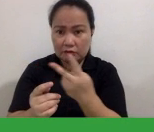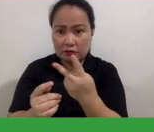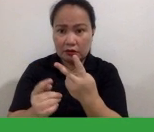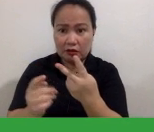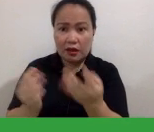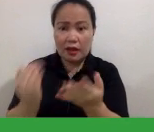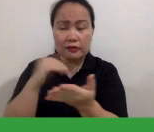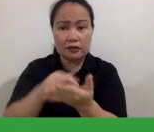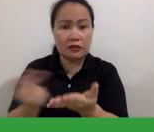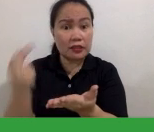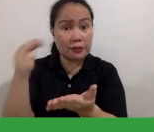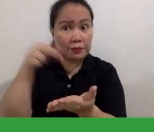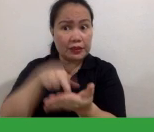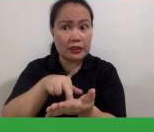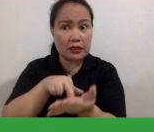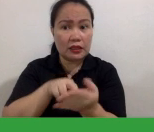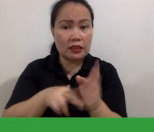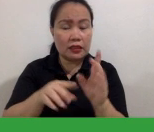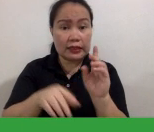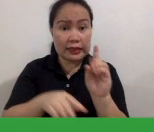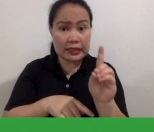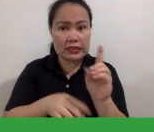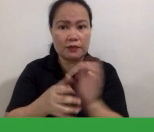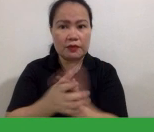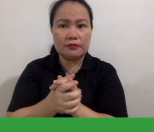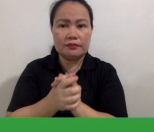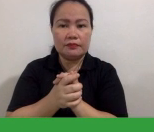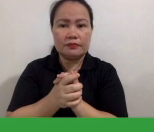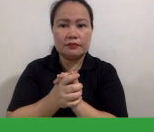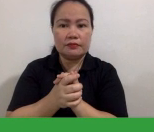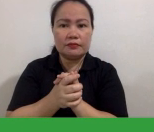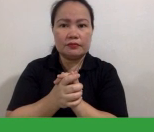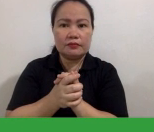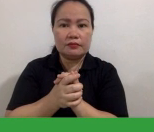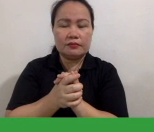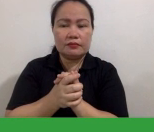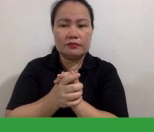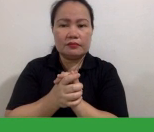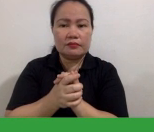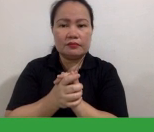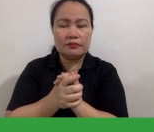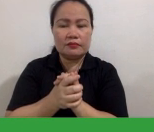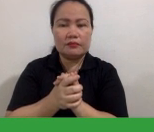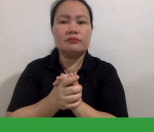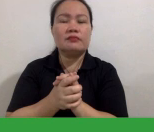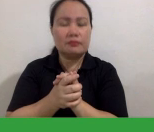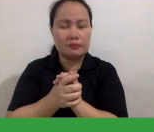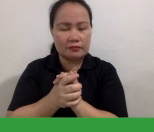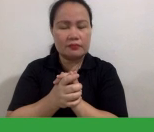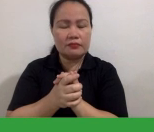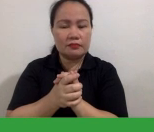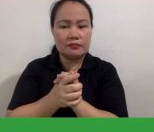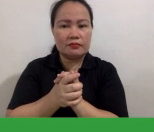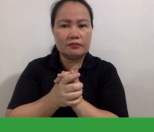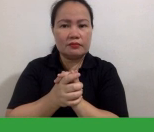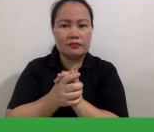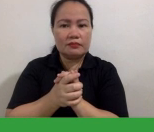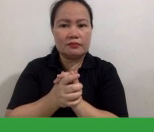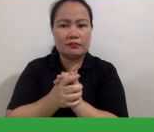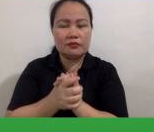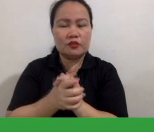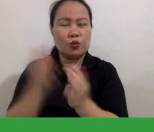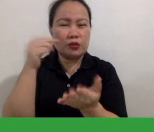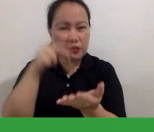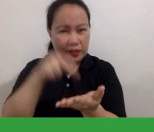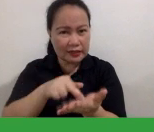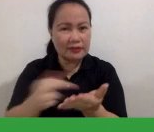3, that is 9. So, bring down, subtract, that is 1. Borrow 0, bring down